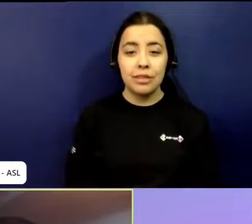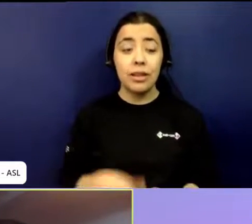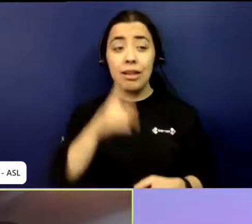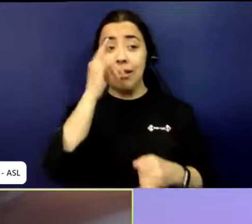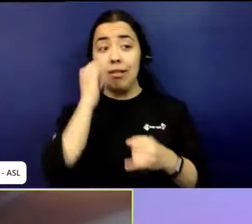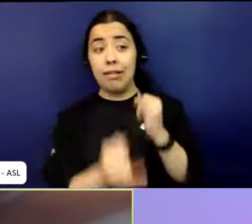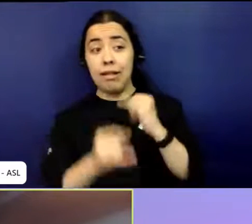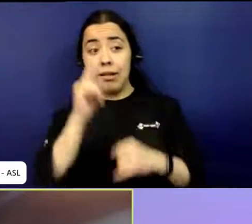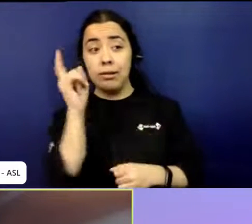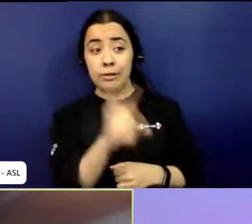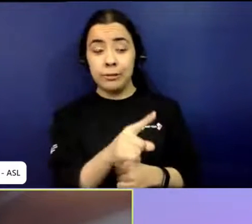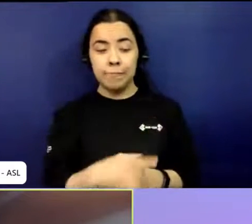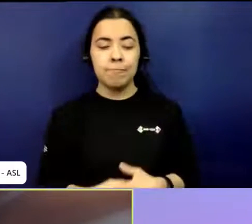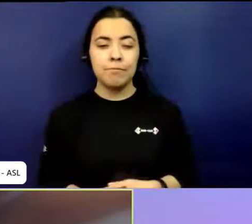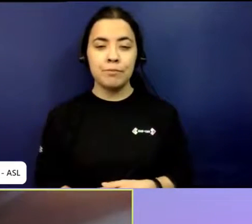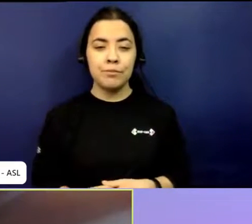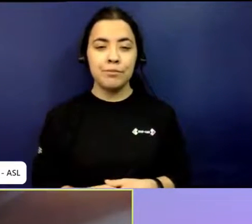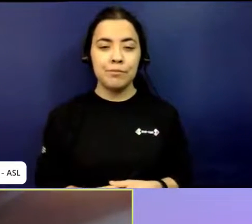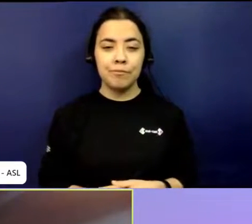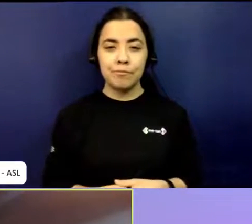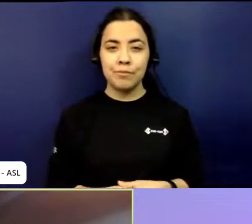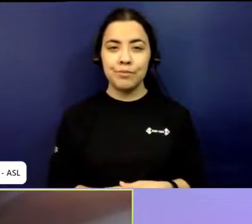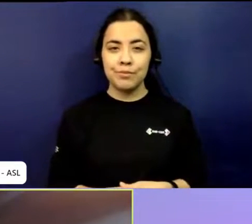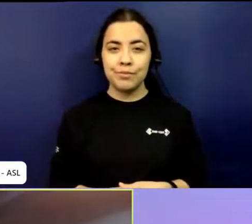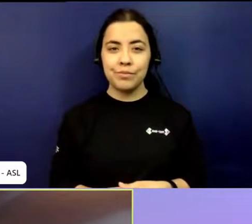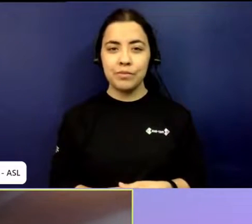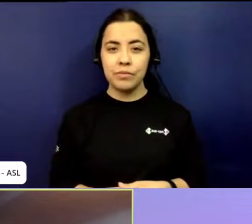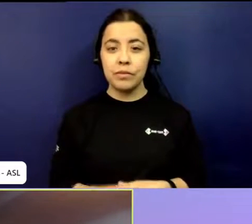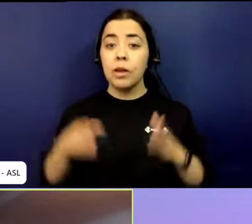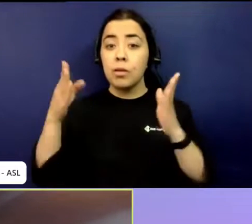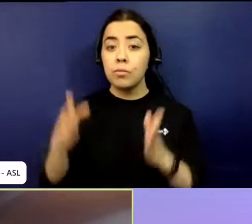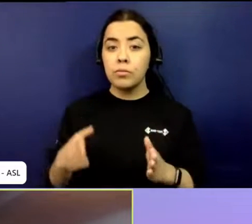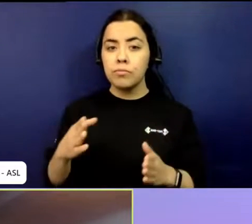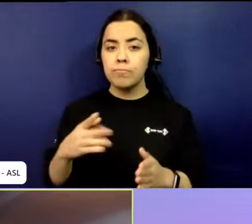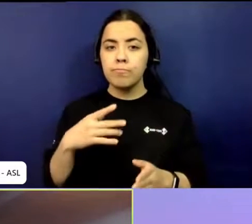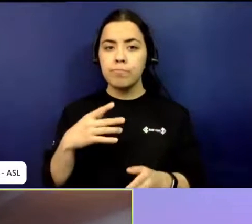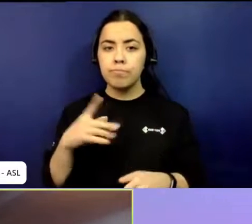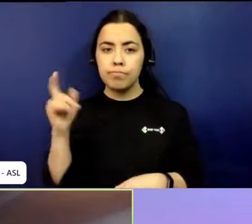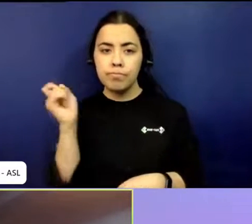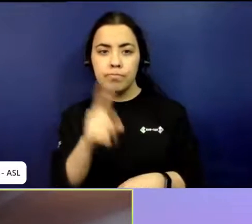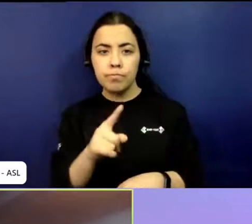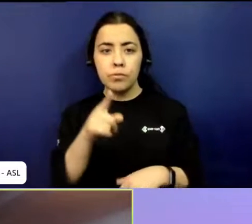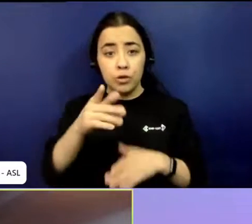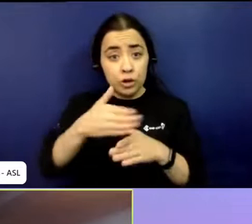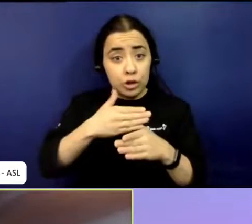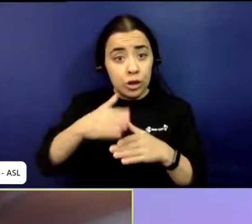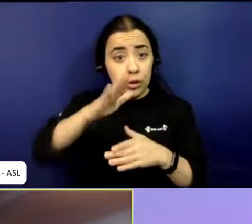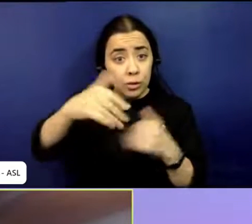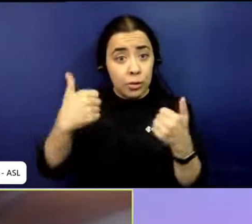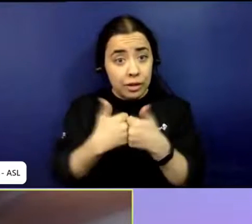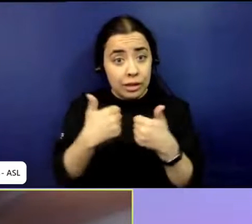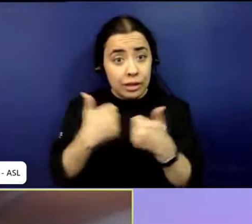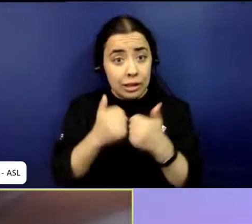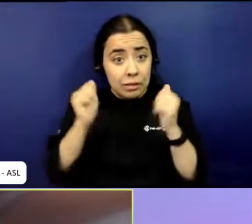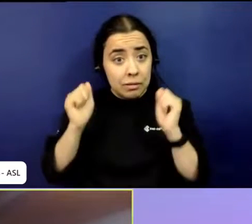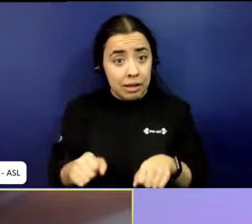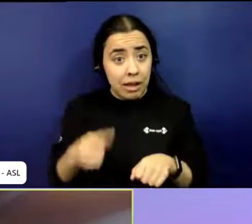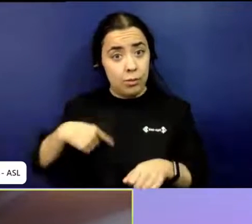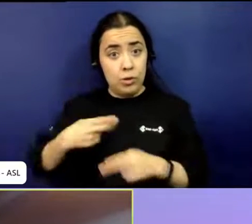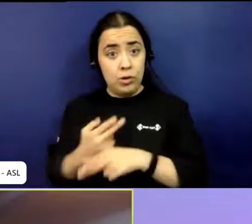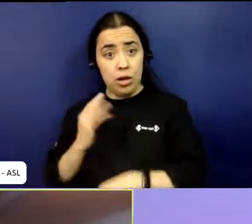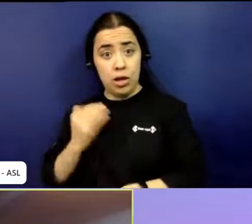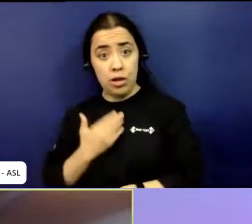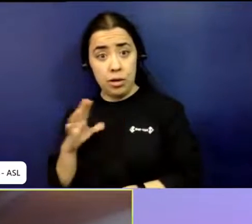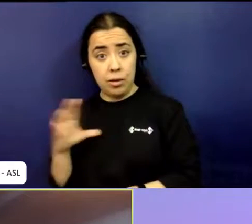one last question here. And somebody wanted to know, are you able to share the games that you have put together so that they can use them with